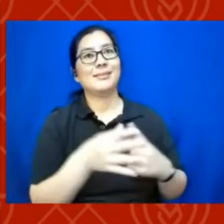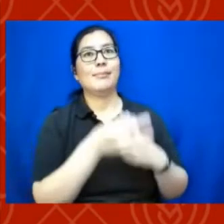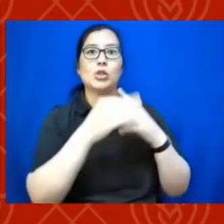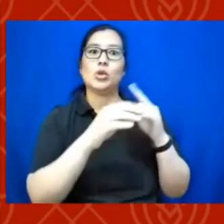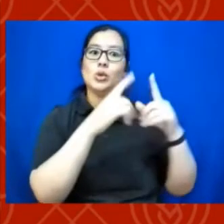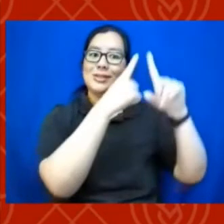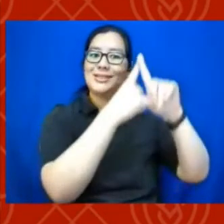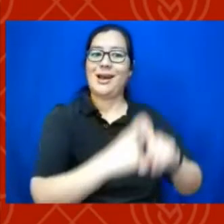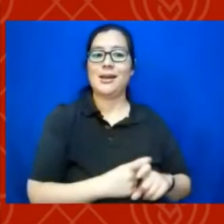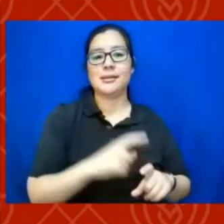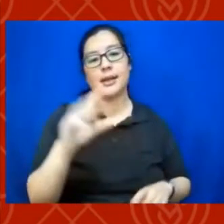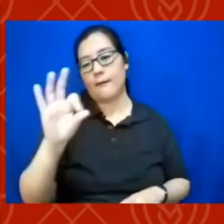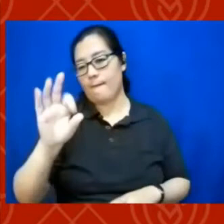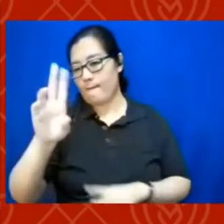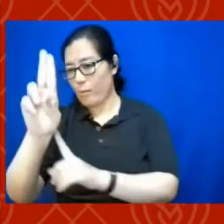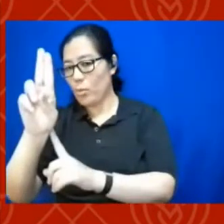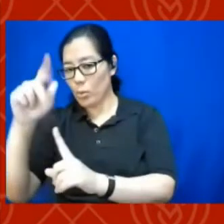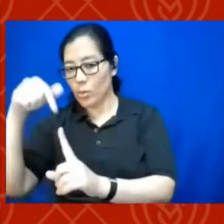couplets.